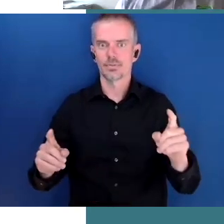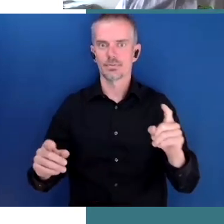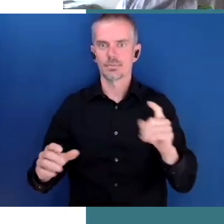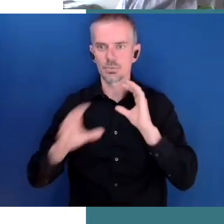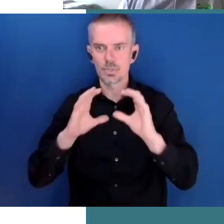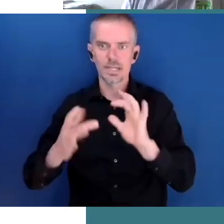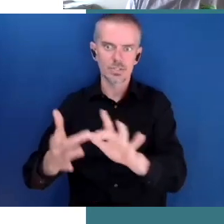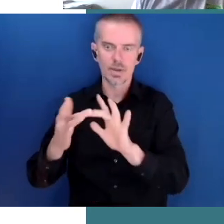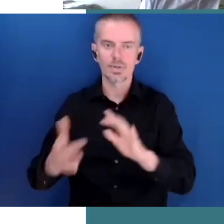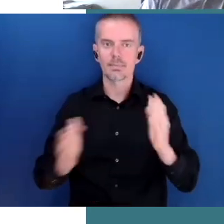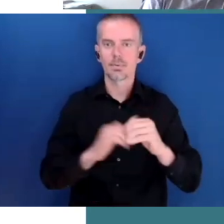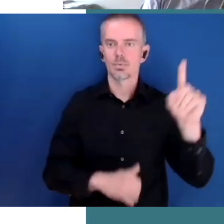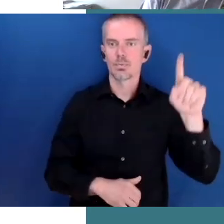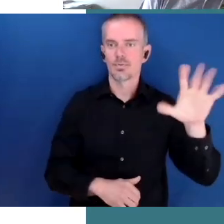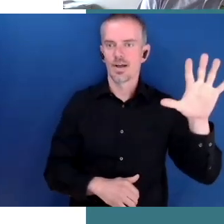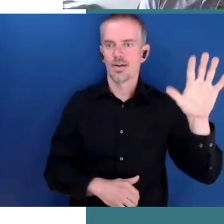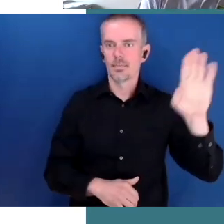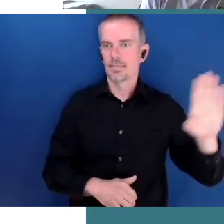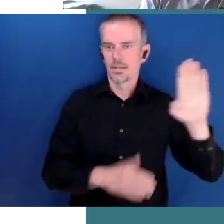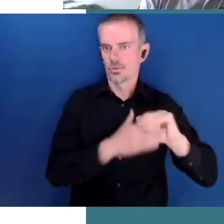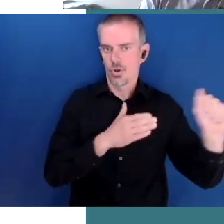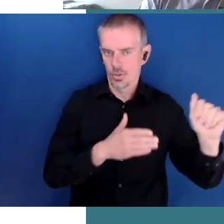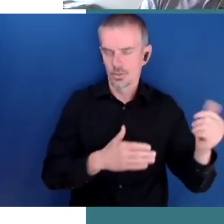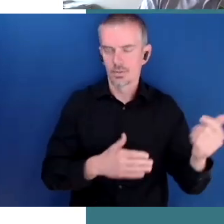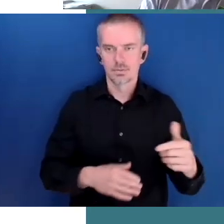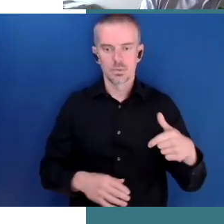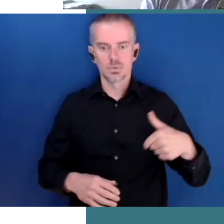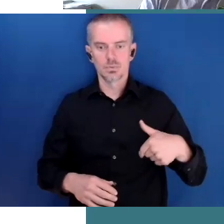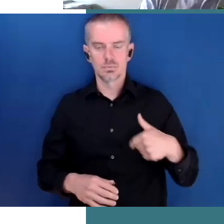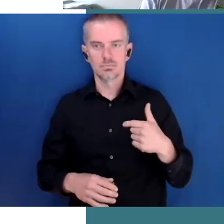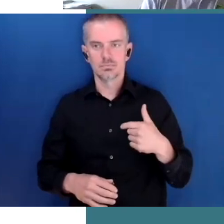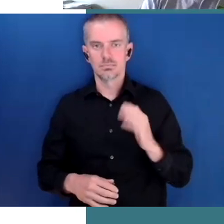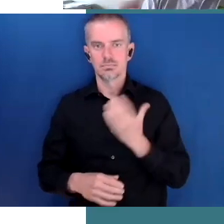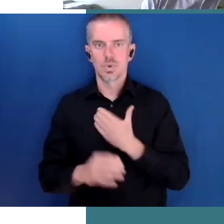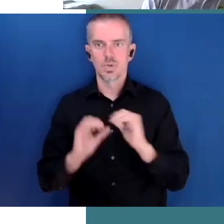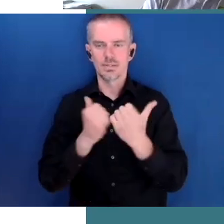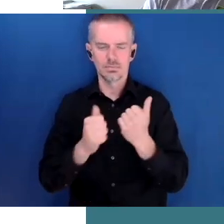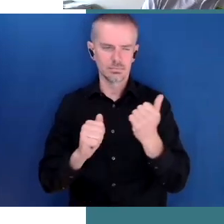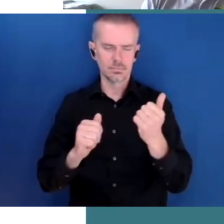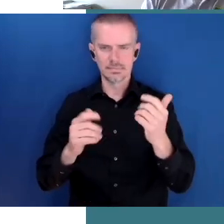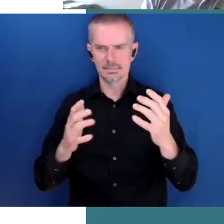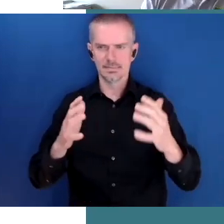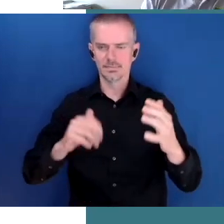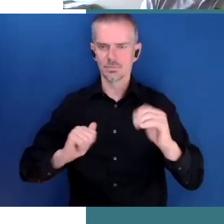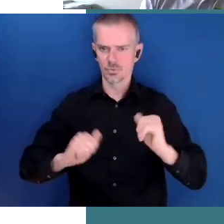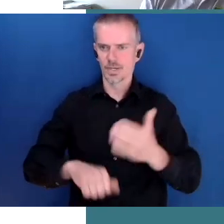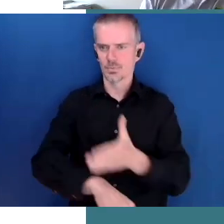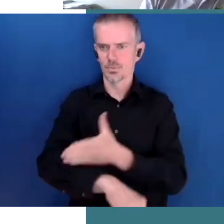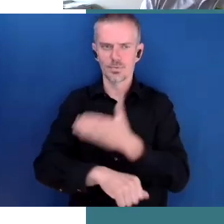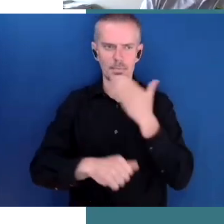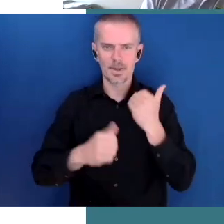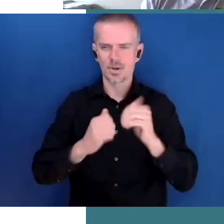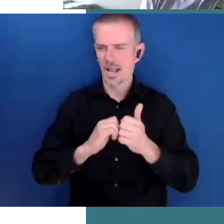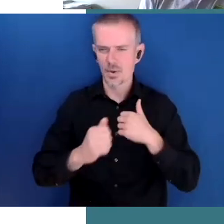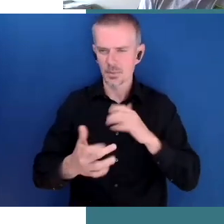$1.5 billion program. And we as an agency are trying to figure out how to kind of better connect with communities on how to